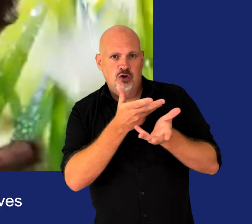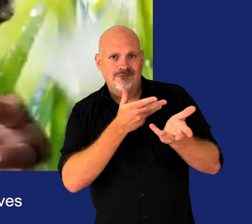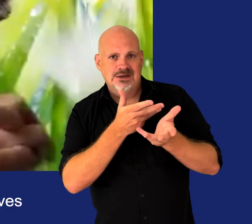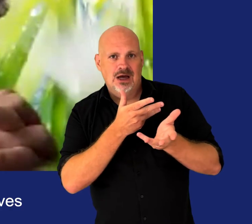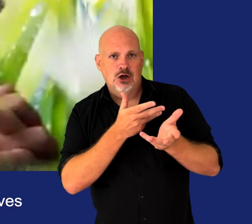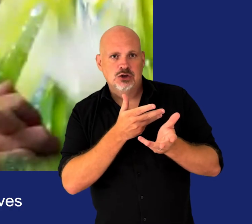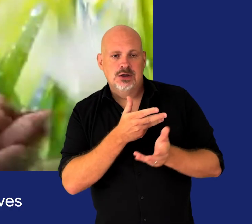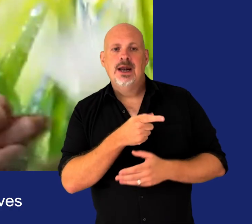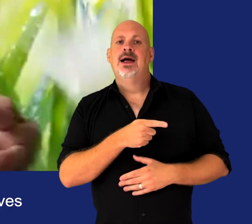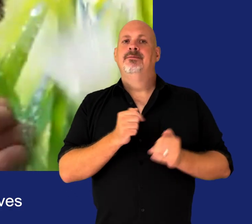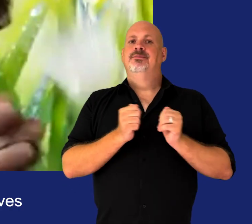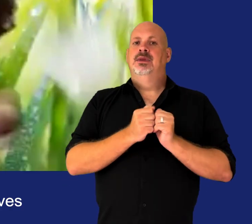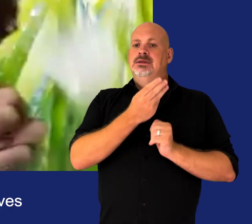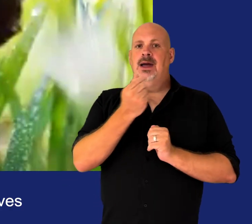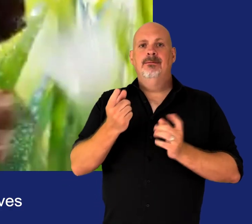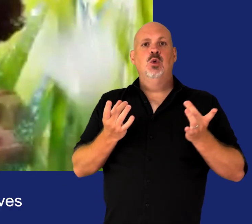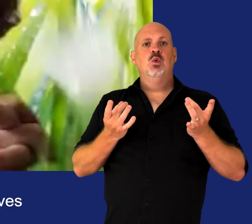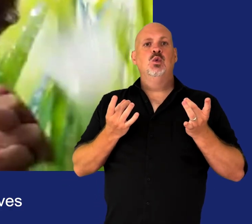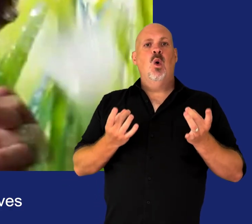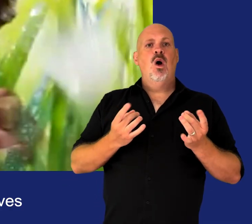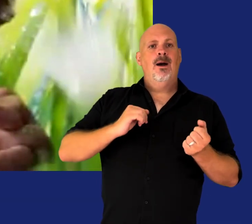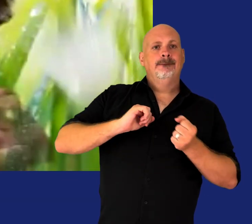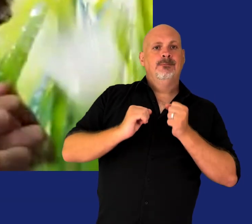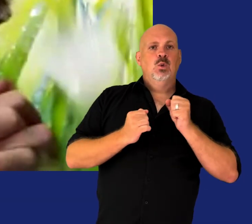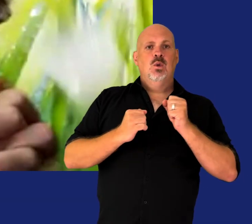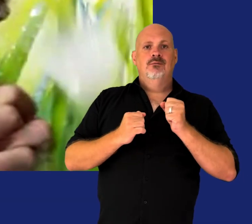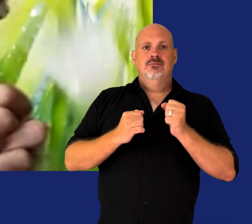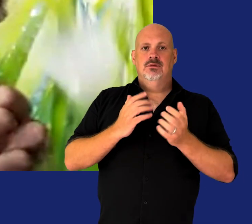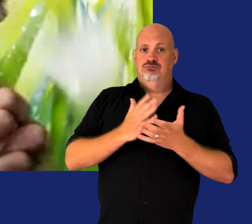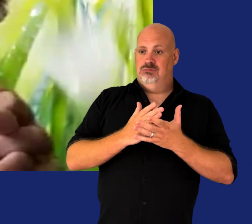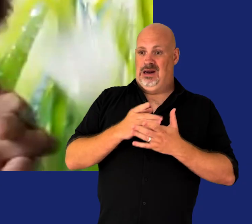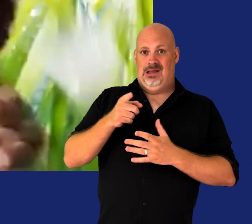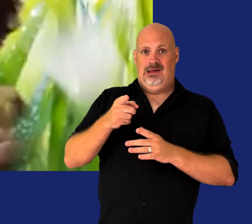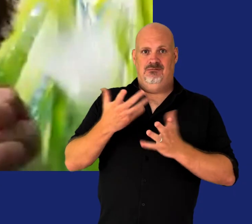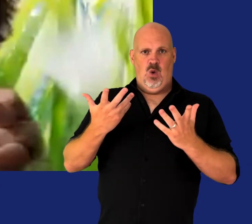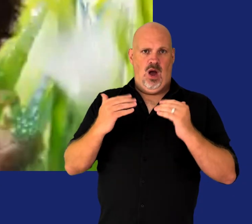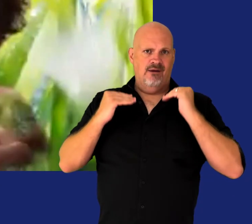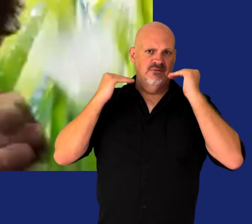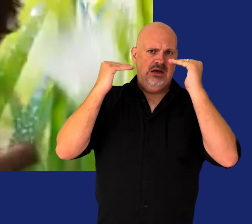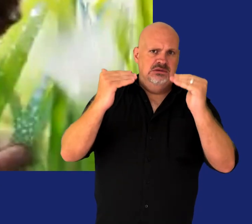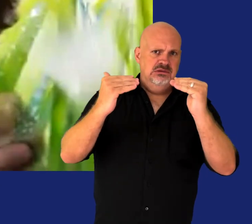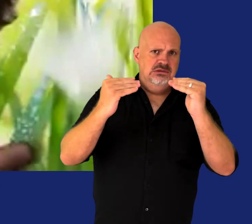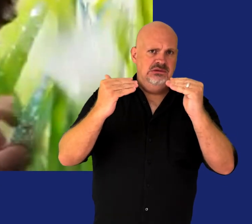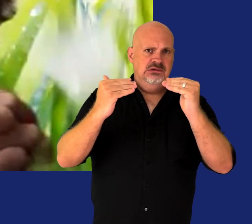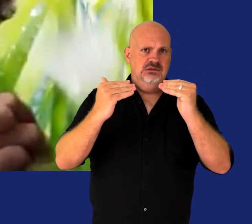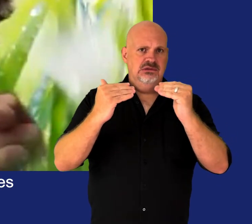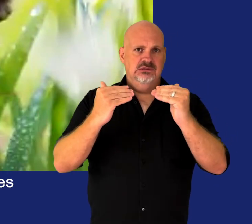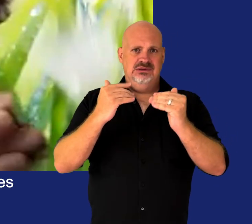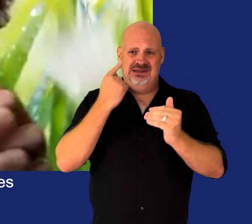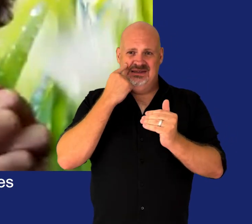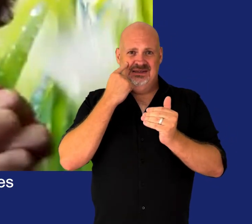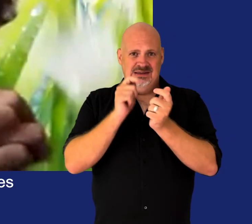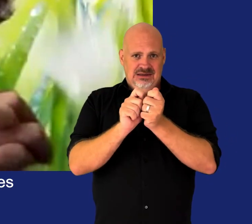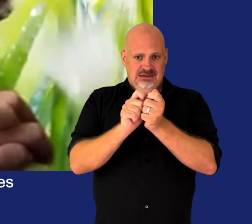short conversation, we agreed that some of the yoga moves intended for actually advanced participants could